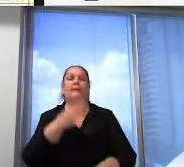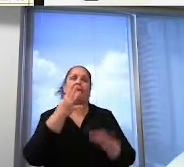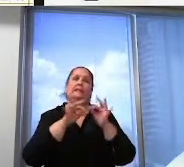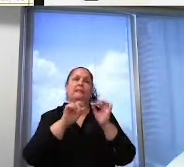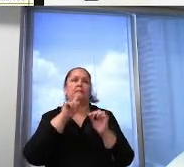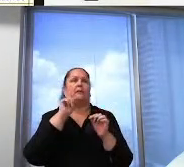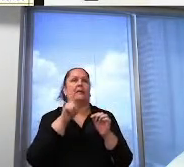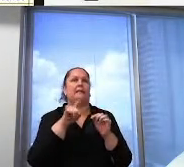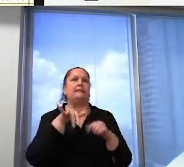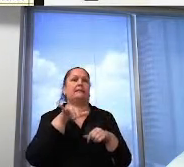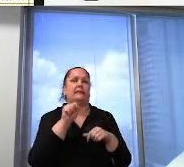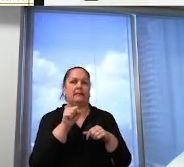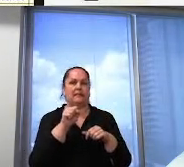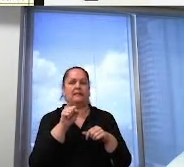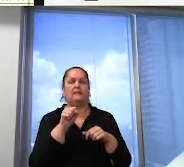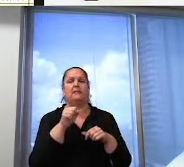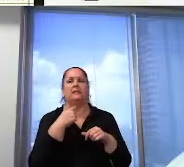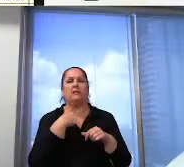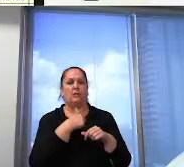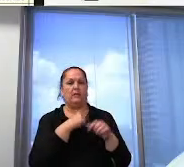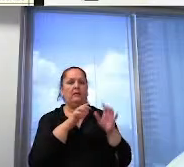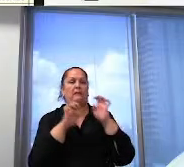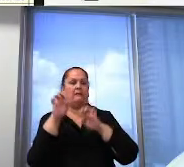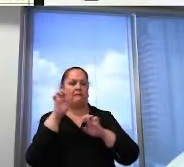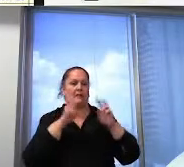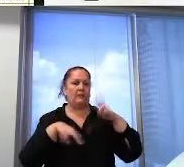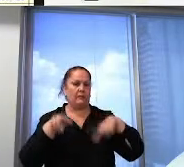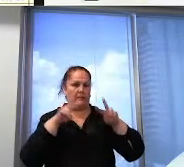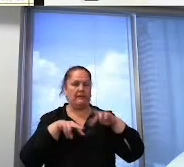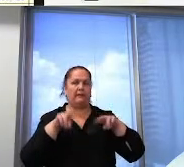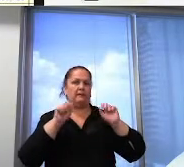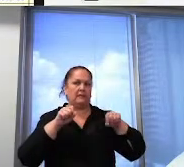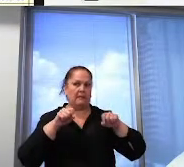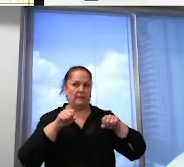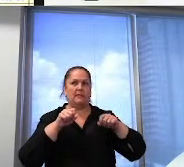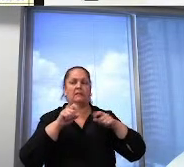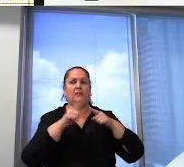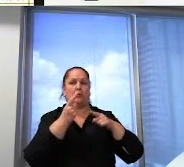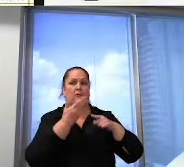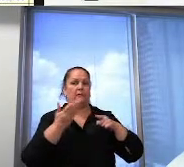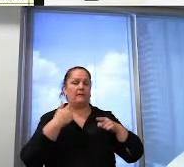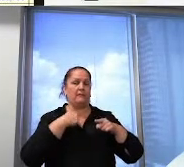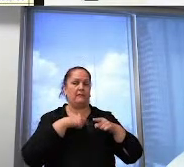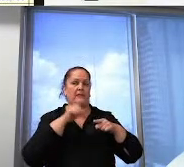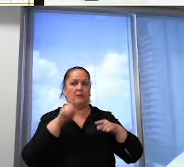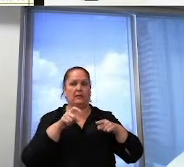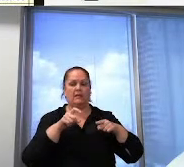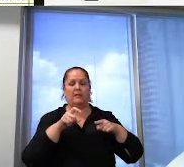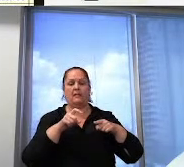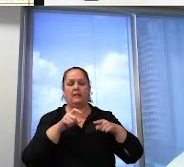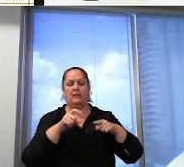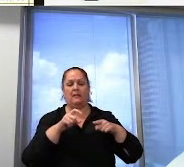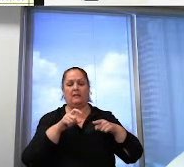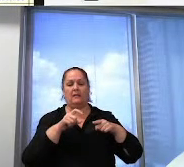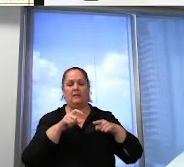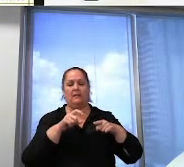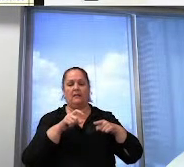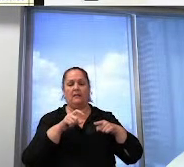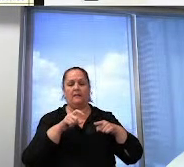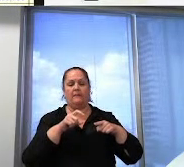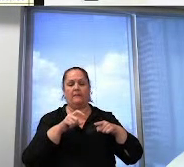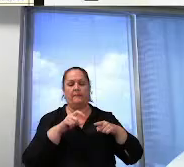The simple answer, yes, we are evaluating the ability of that. One of the things we need is one of the things